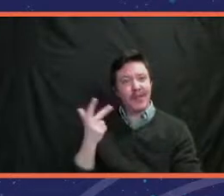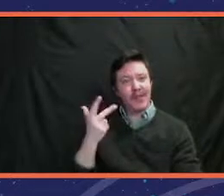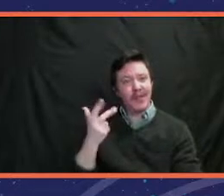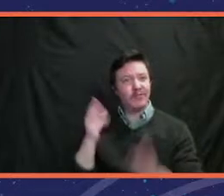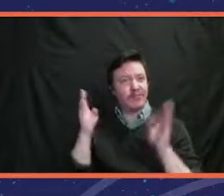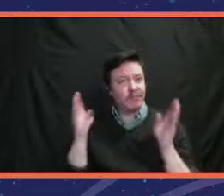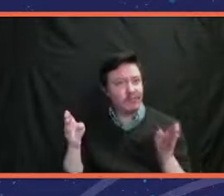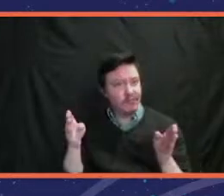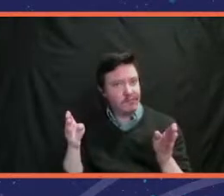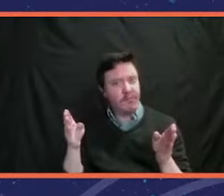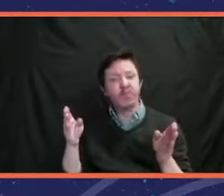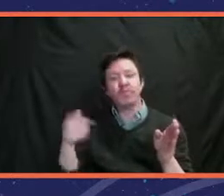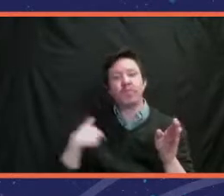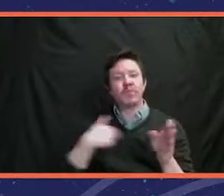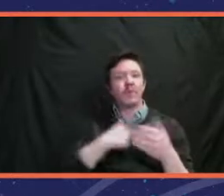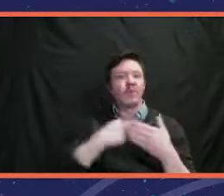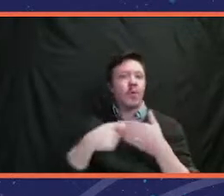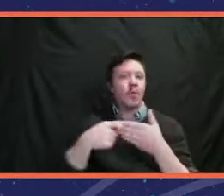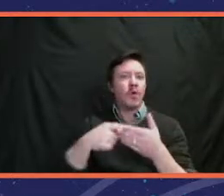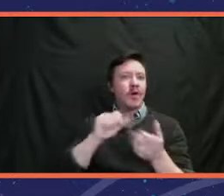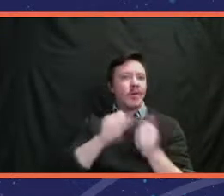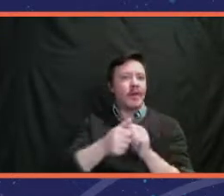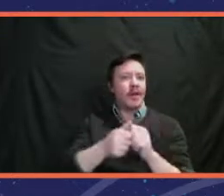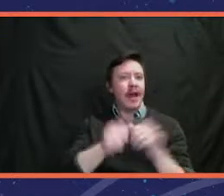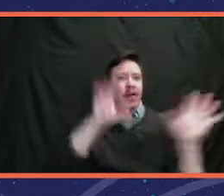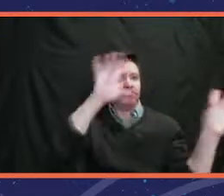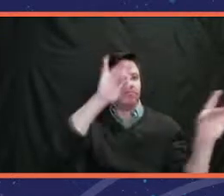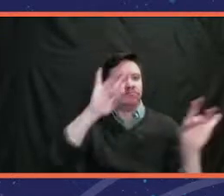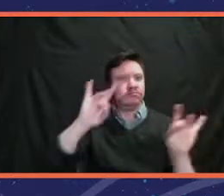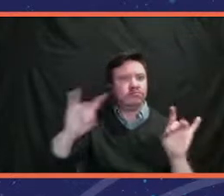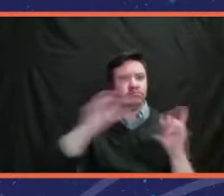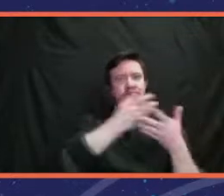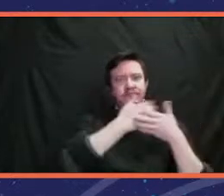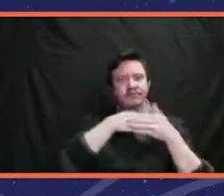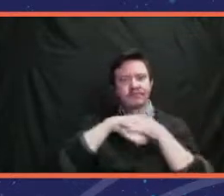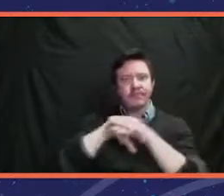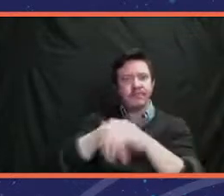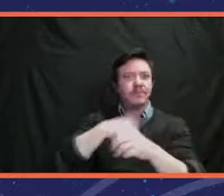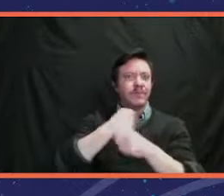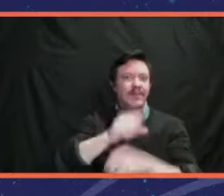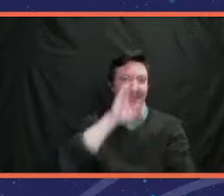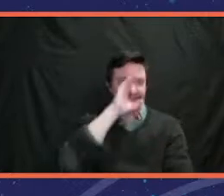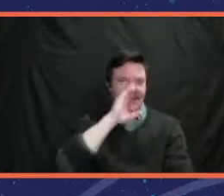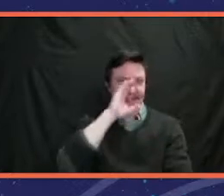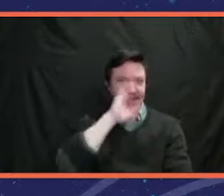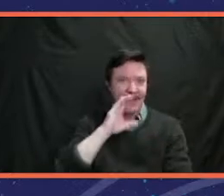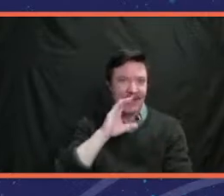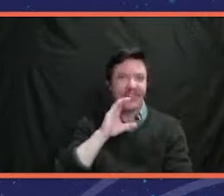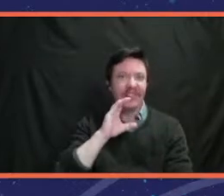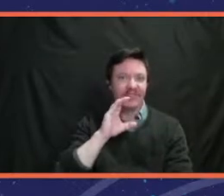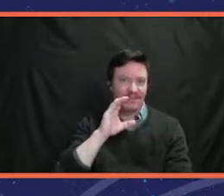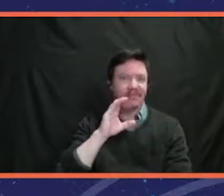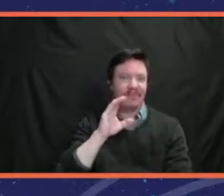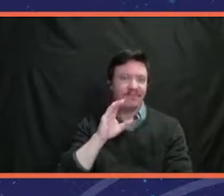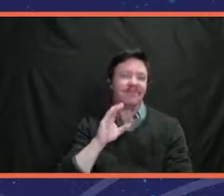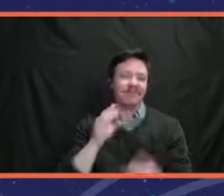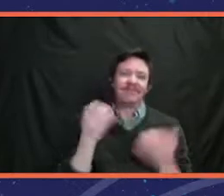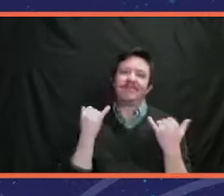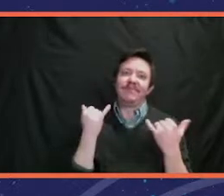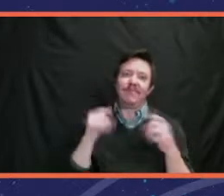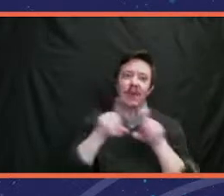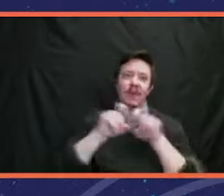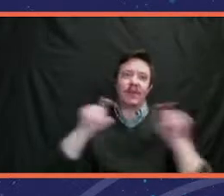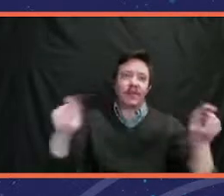how to compile that into animations, and we gave some time for like the distribution question, which I always